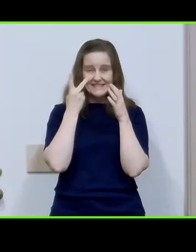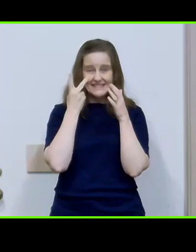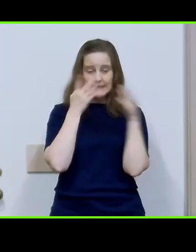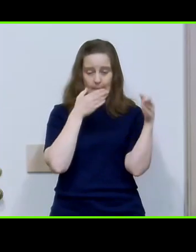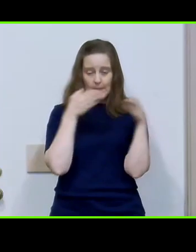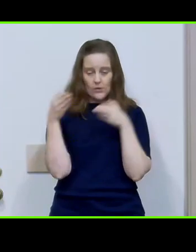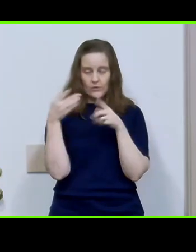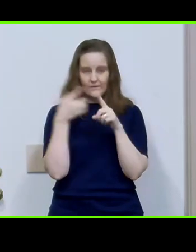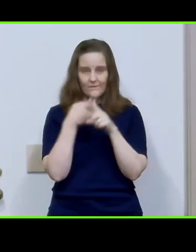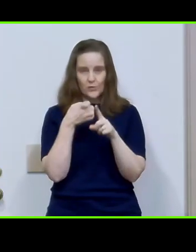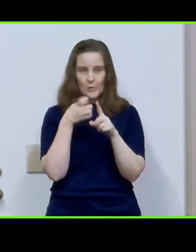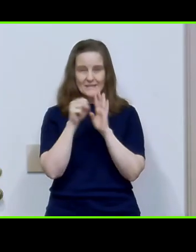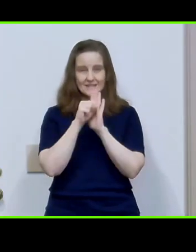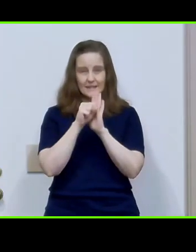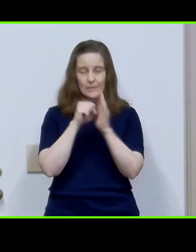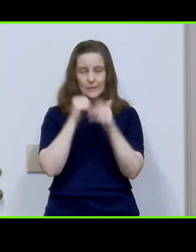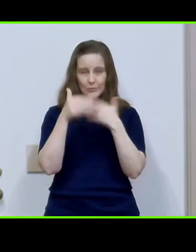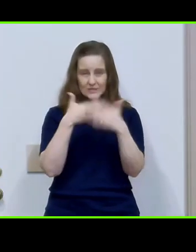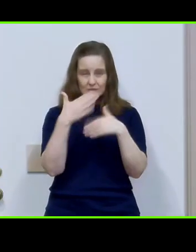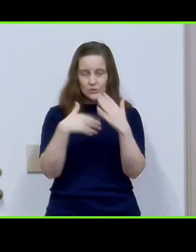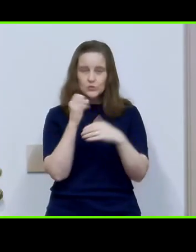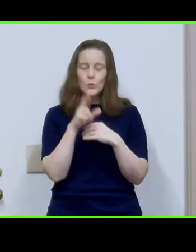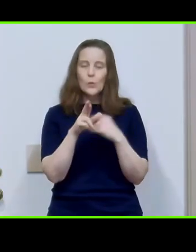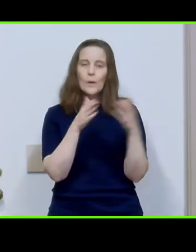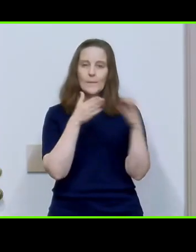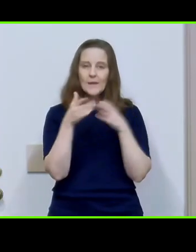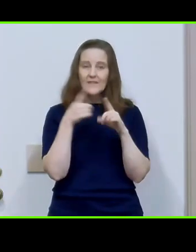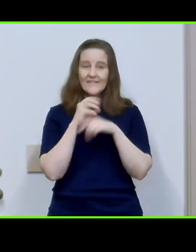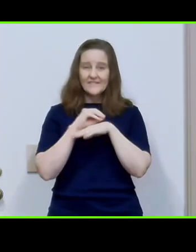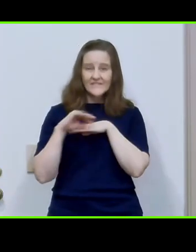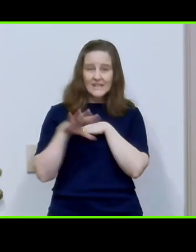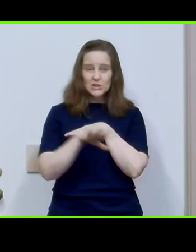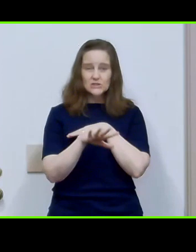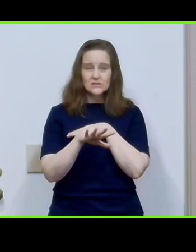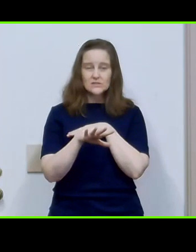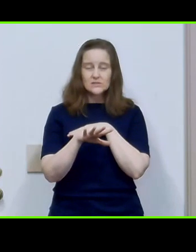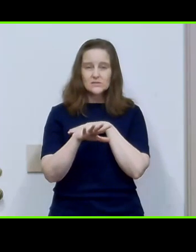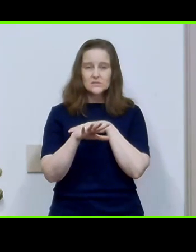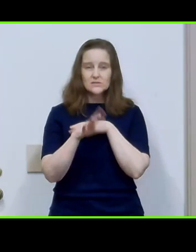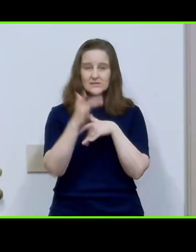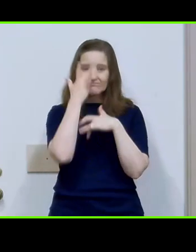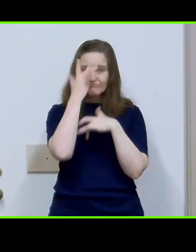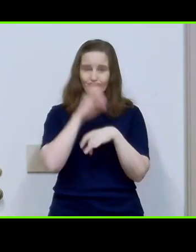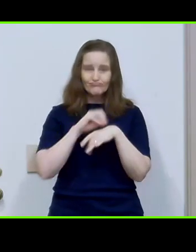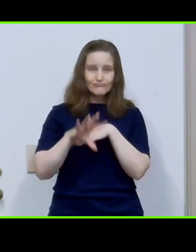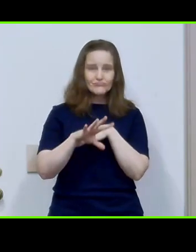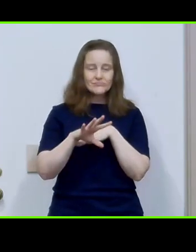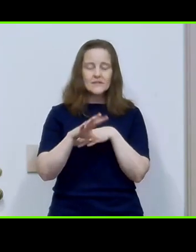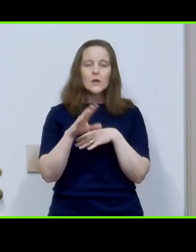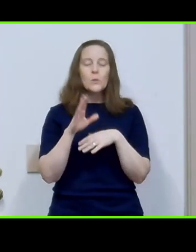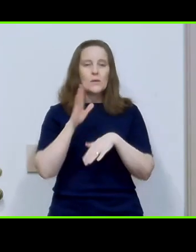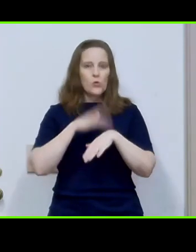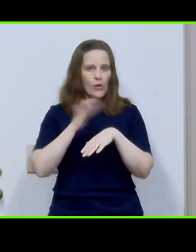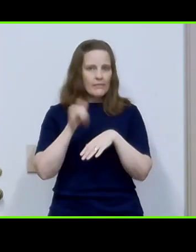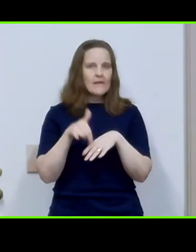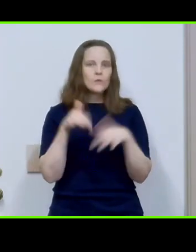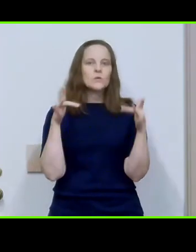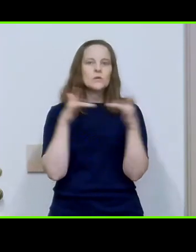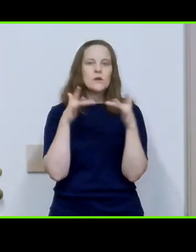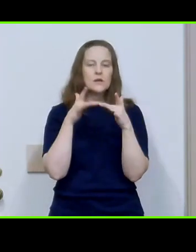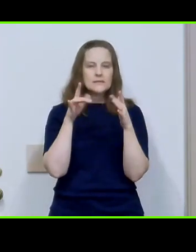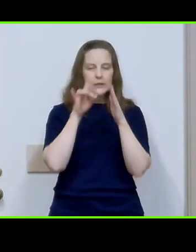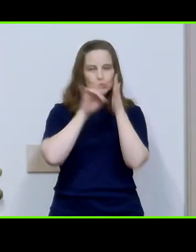our sampling procedures or patterns of infections, we will be on those. We'll start with contact tracing